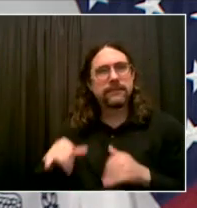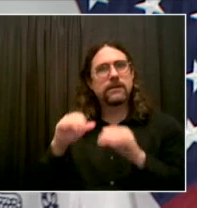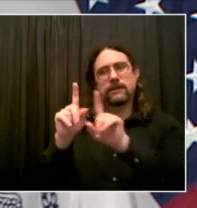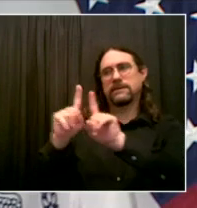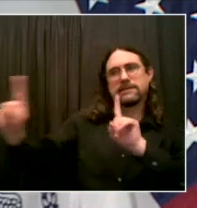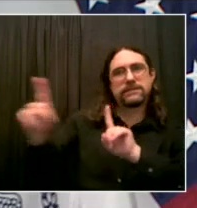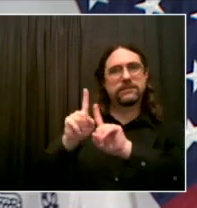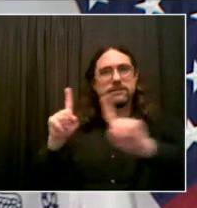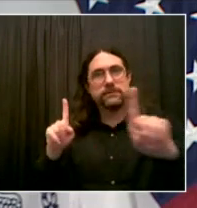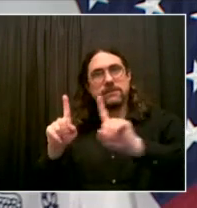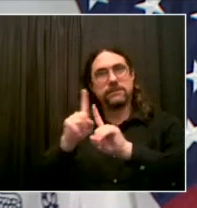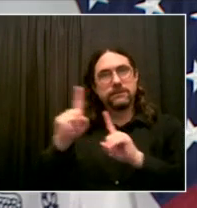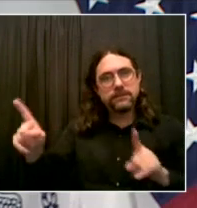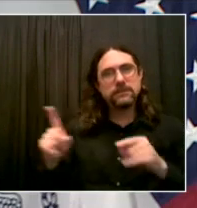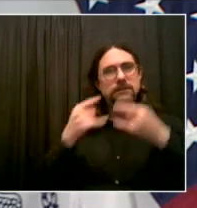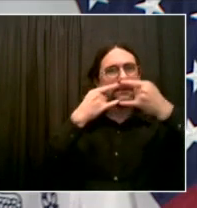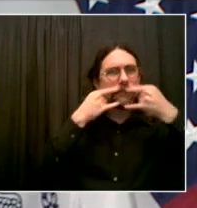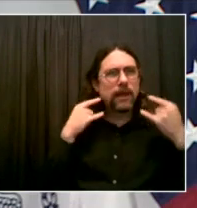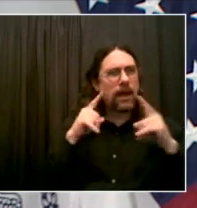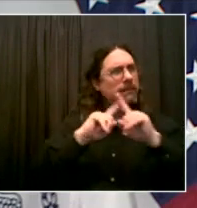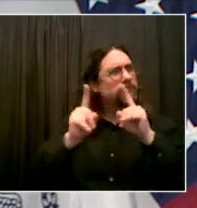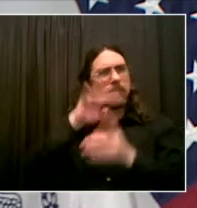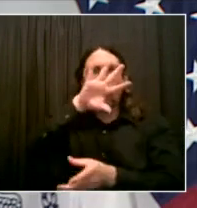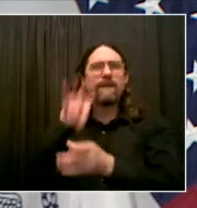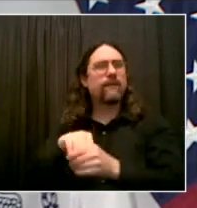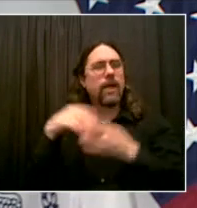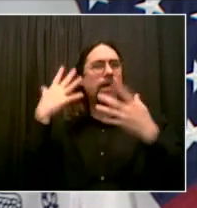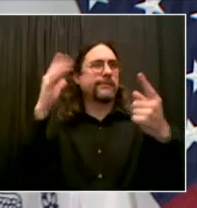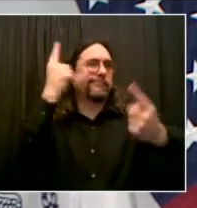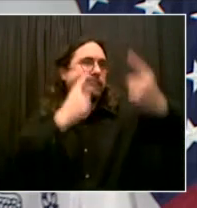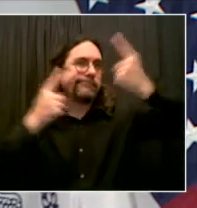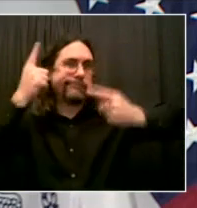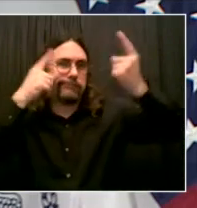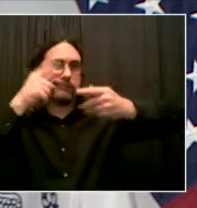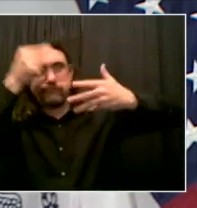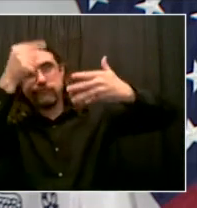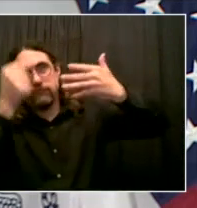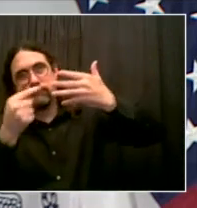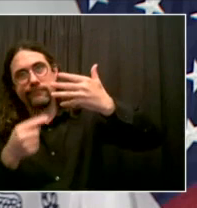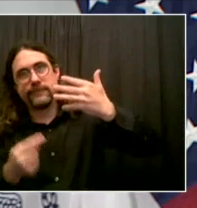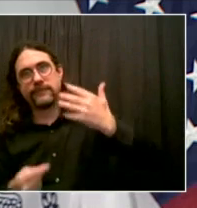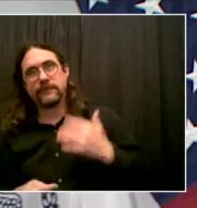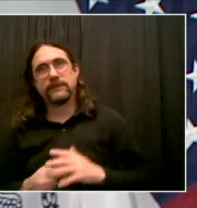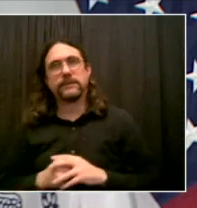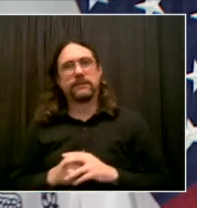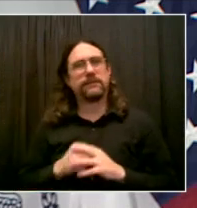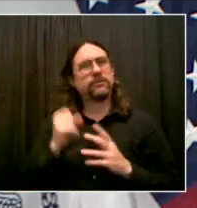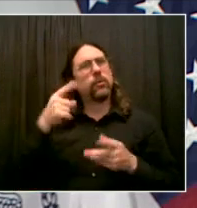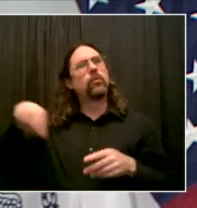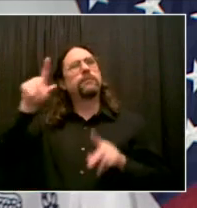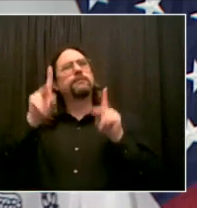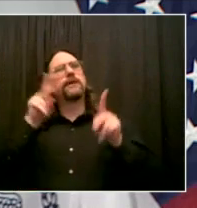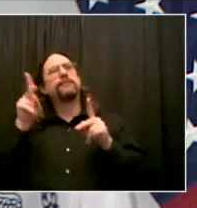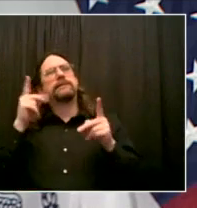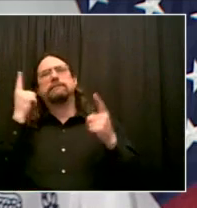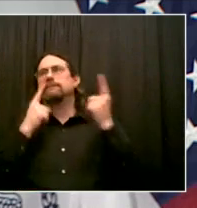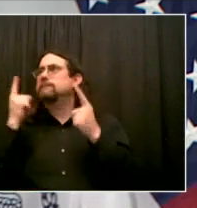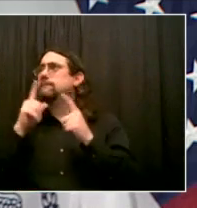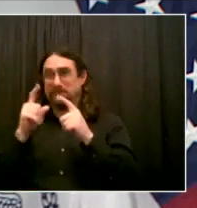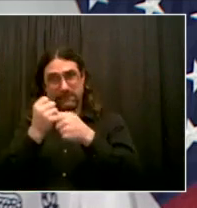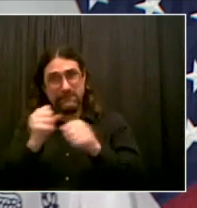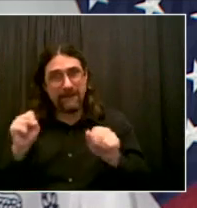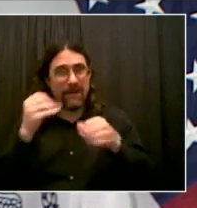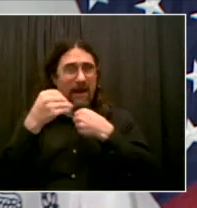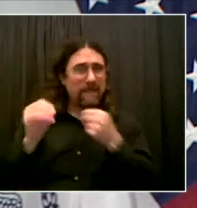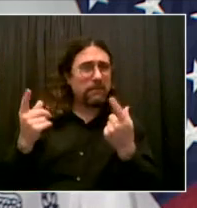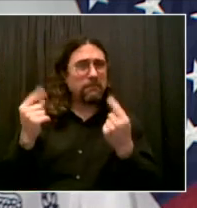offices, and we are confident it's going to work. And also, so many city workers have gotten vaccinated. We want to keep encouraging